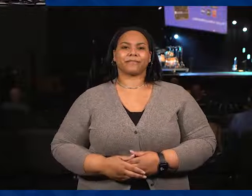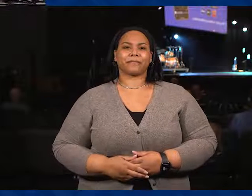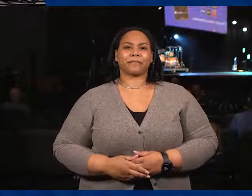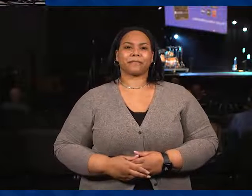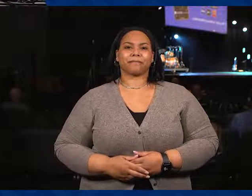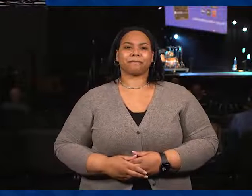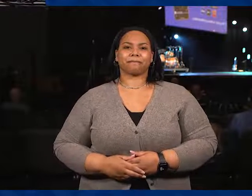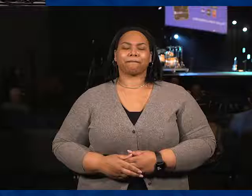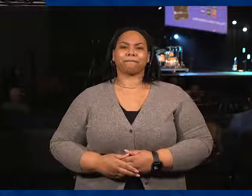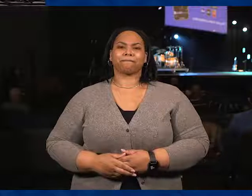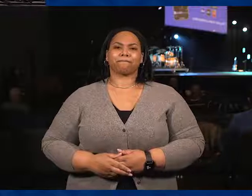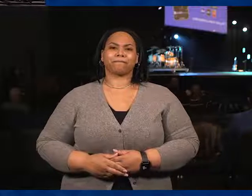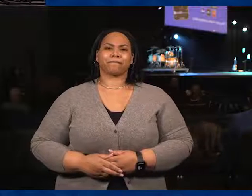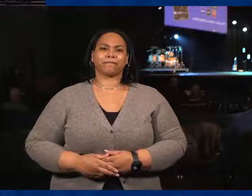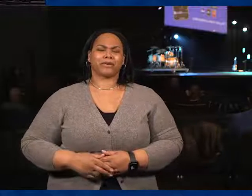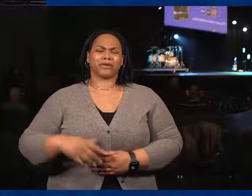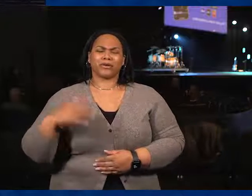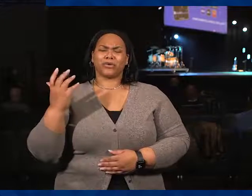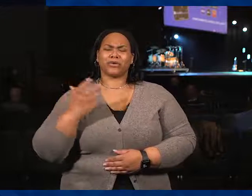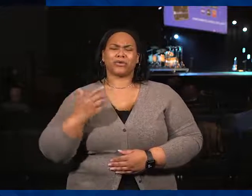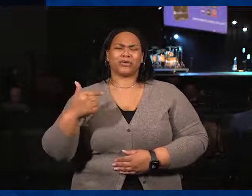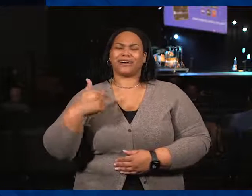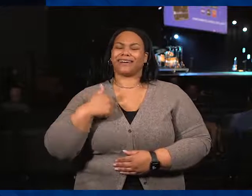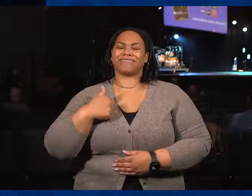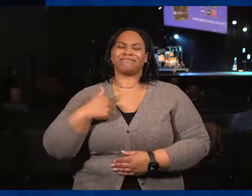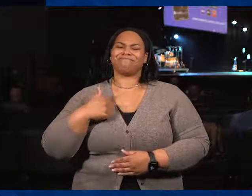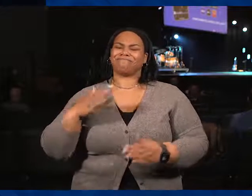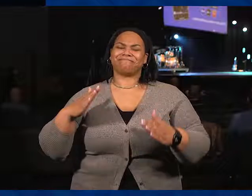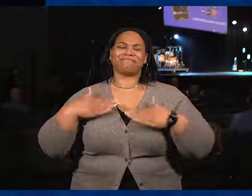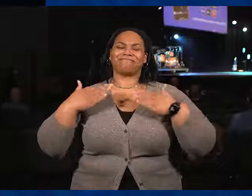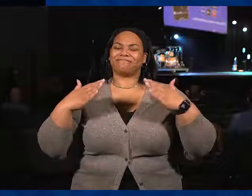Lord. I'm so